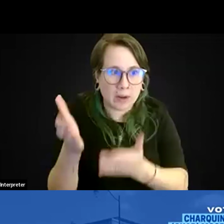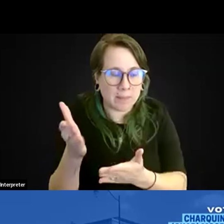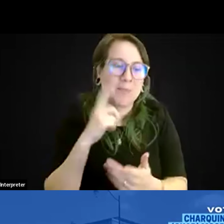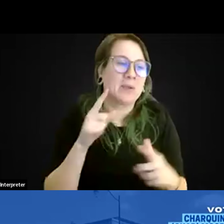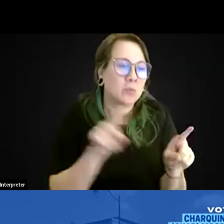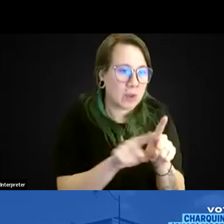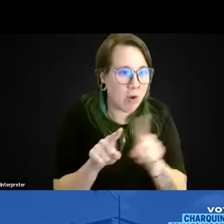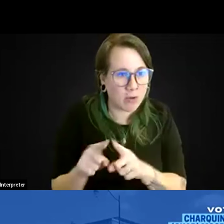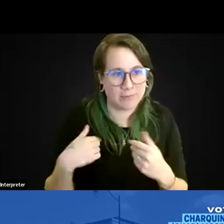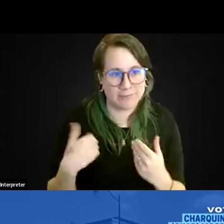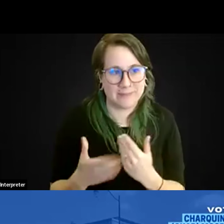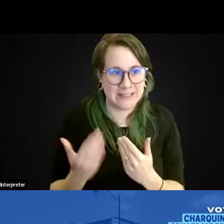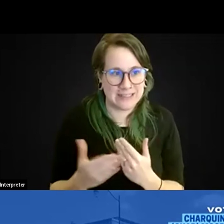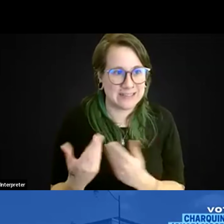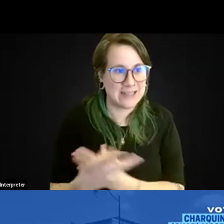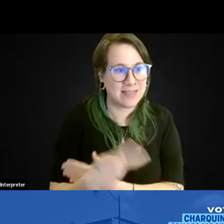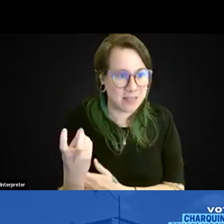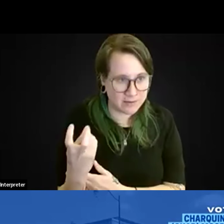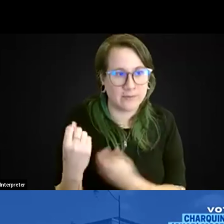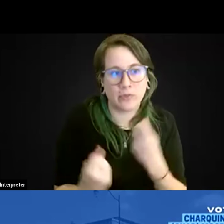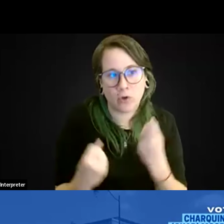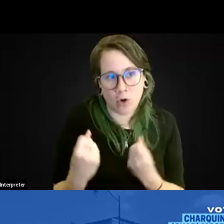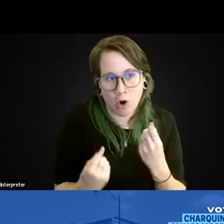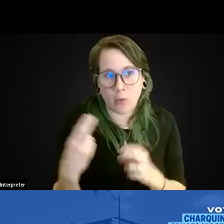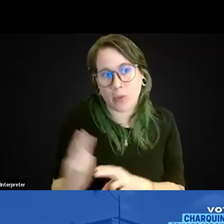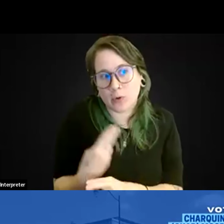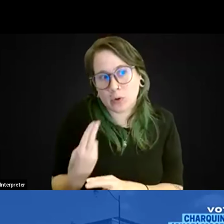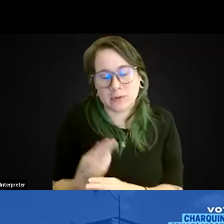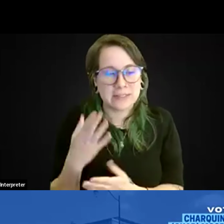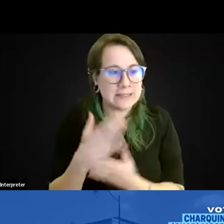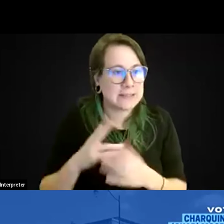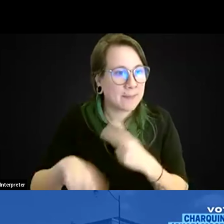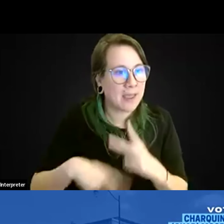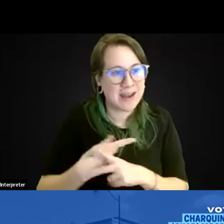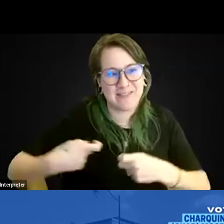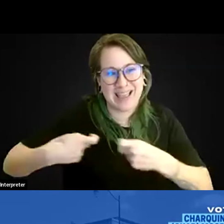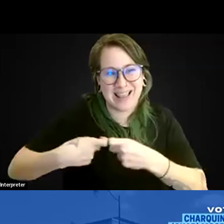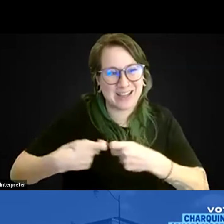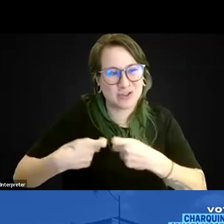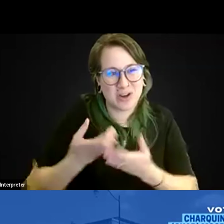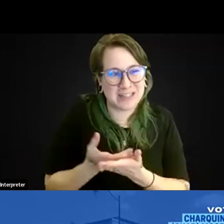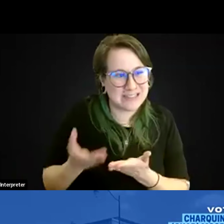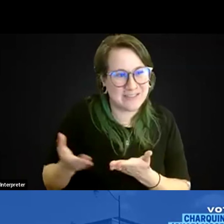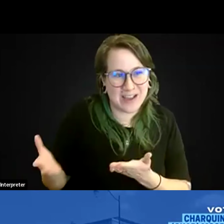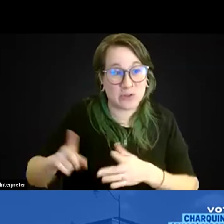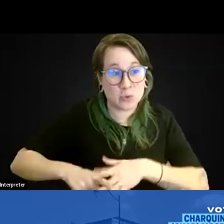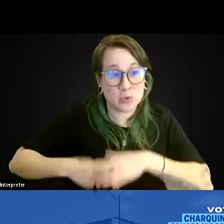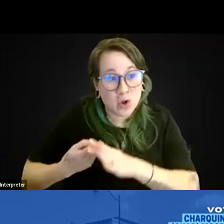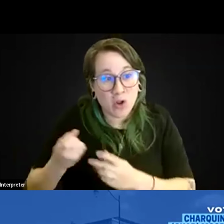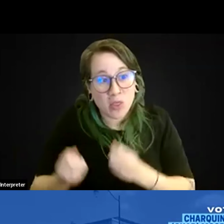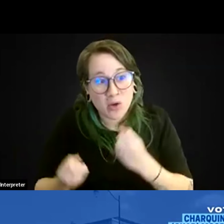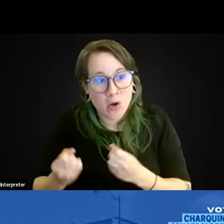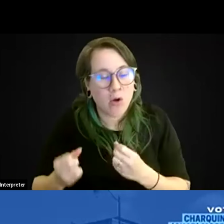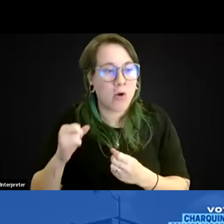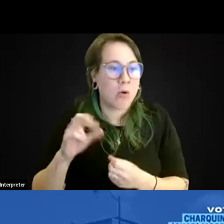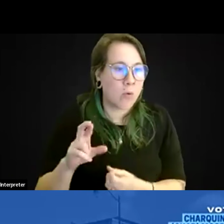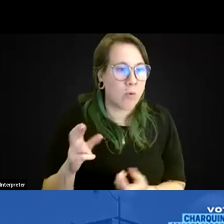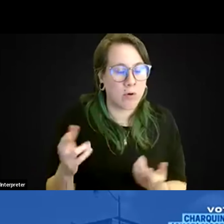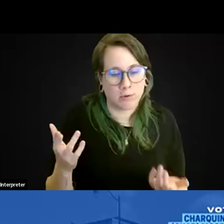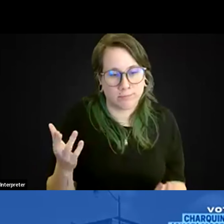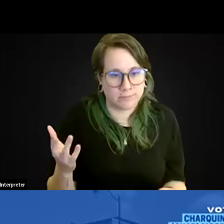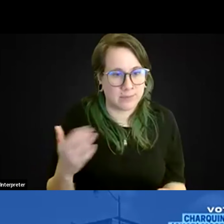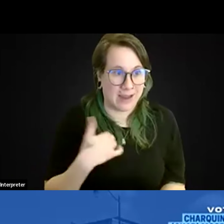have the motor vehicle thefts where they're utilizing some sort of electronic device to either start it, or if